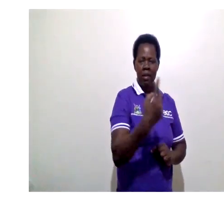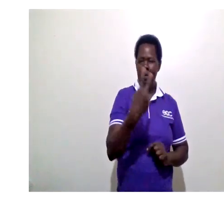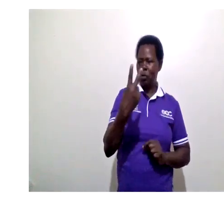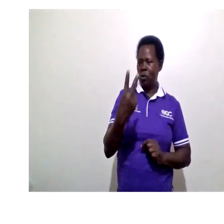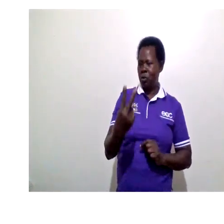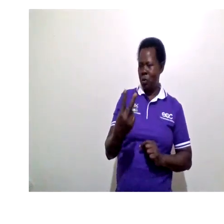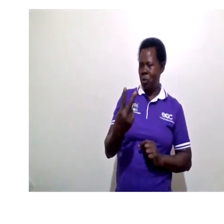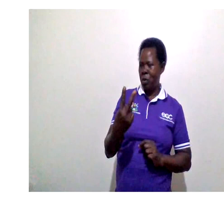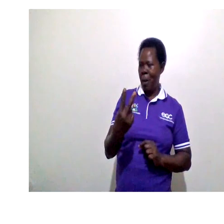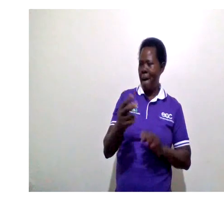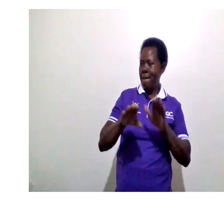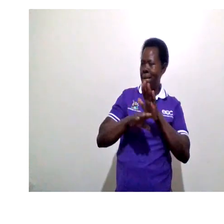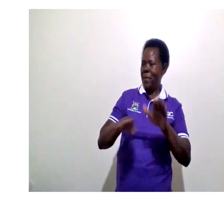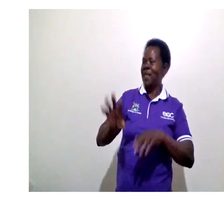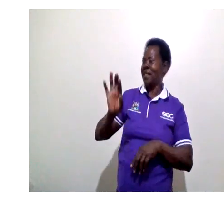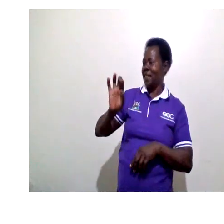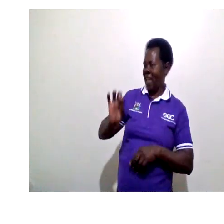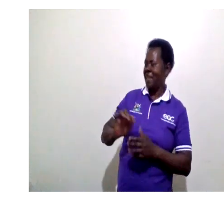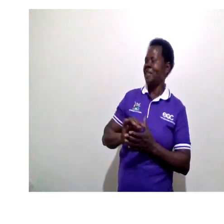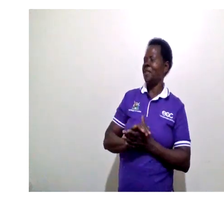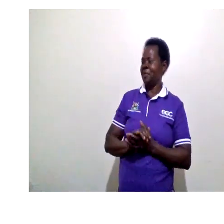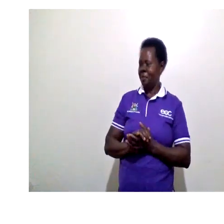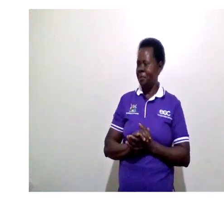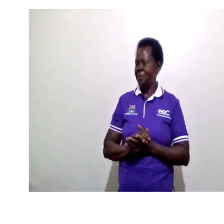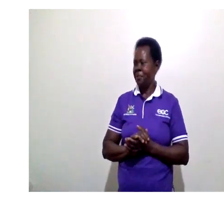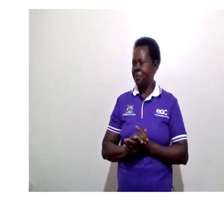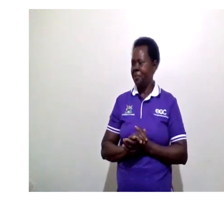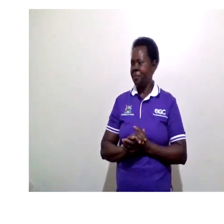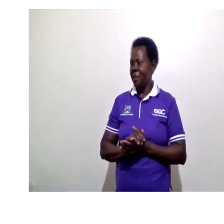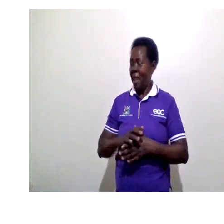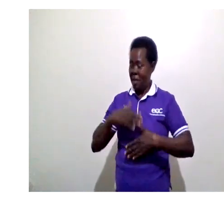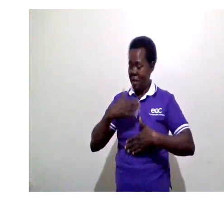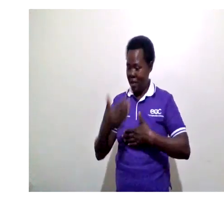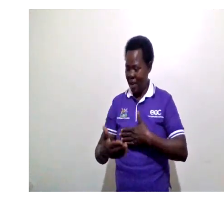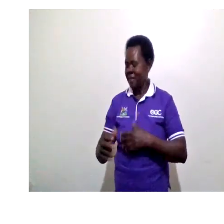1, 2, base 8.